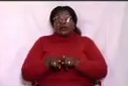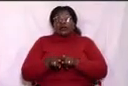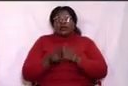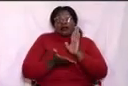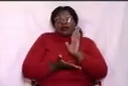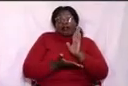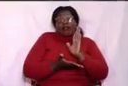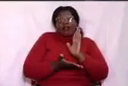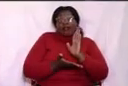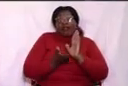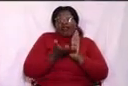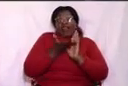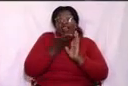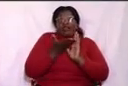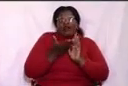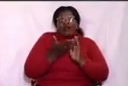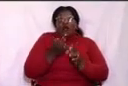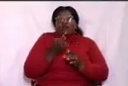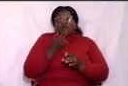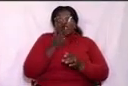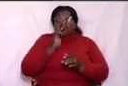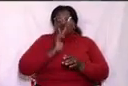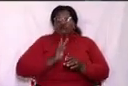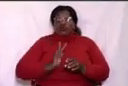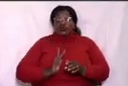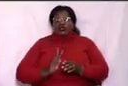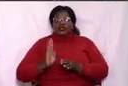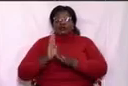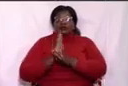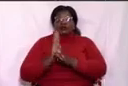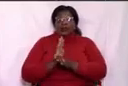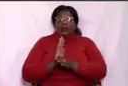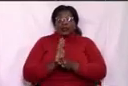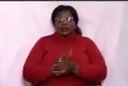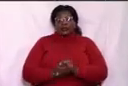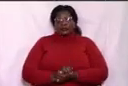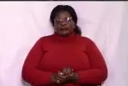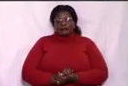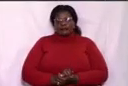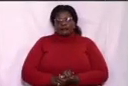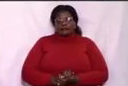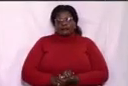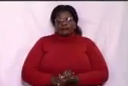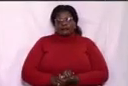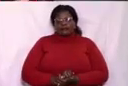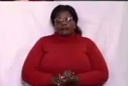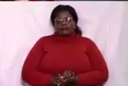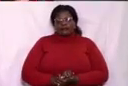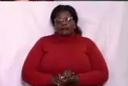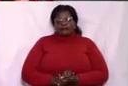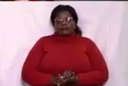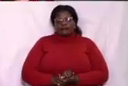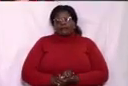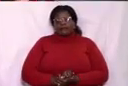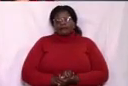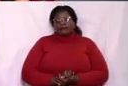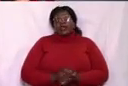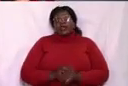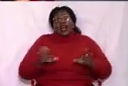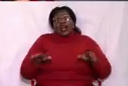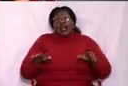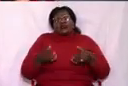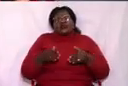personalization to the business. And people and the customers really like that. So how do you really manage to keep it fresh